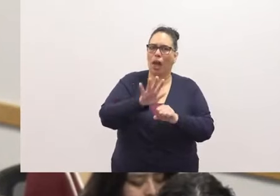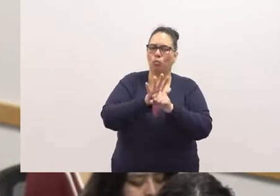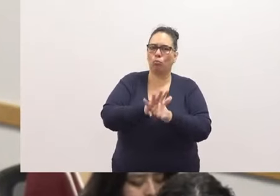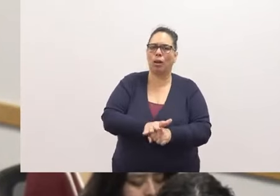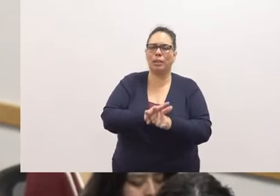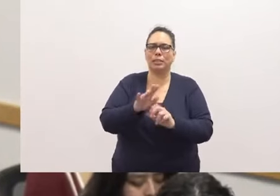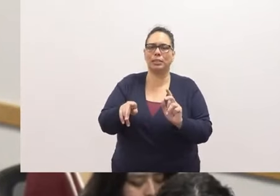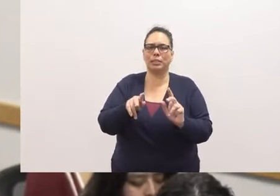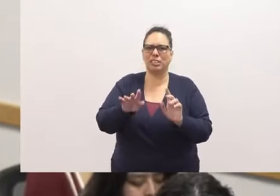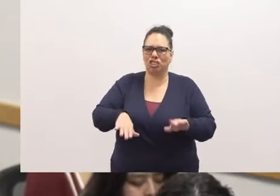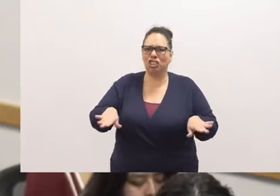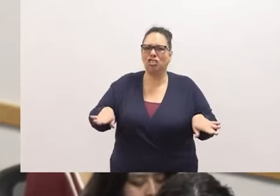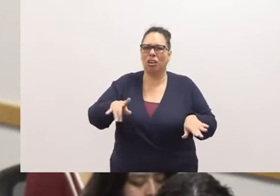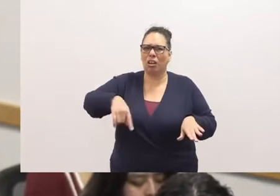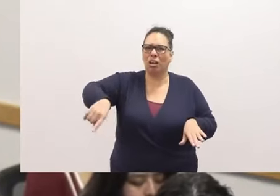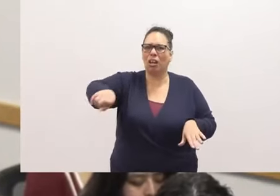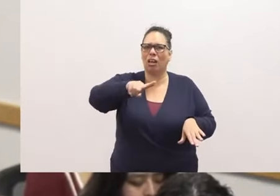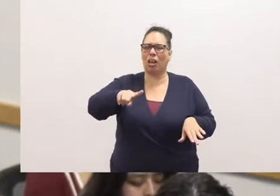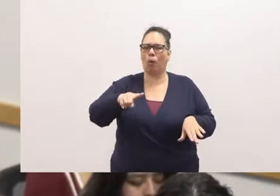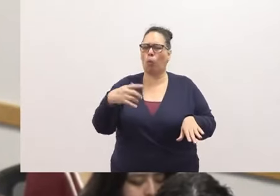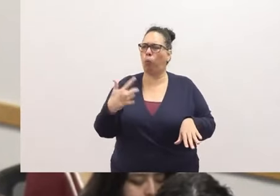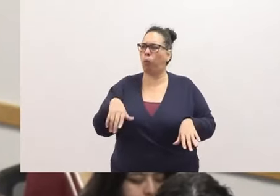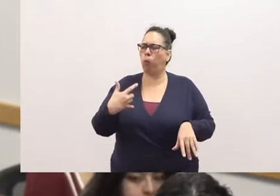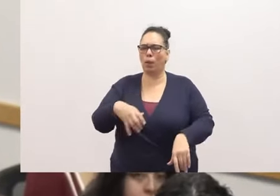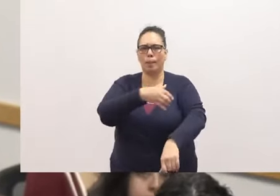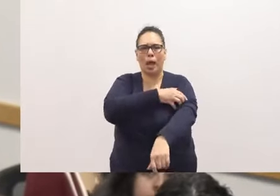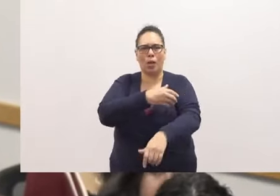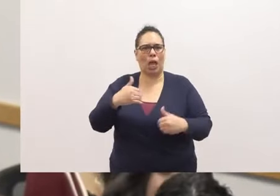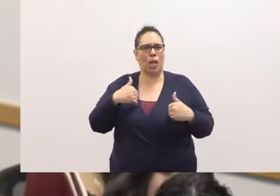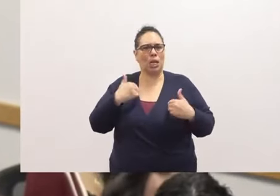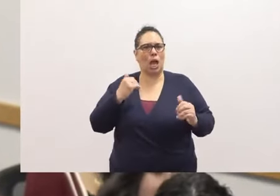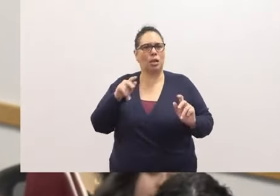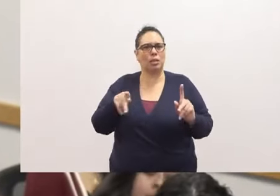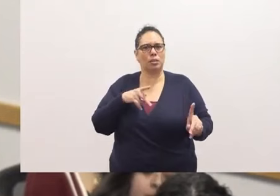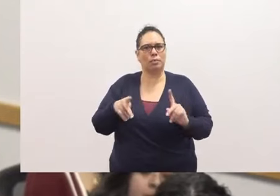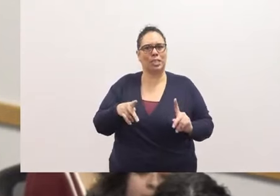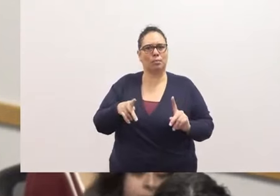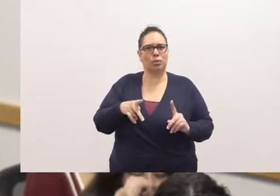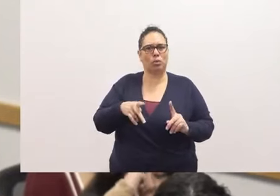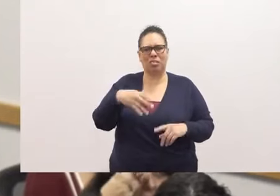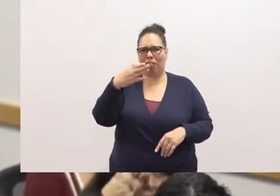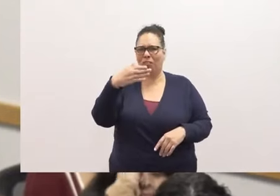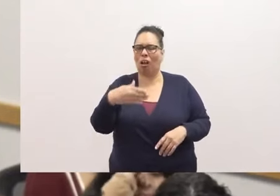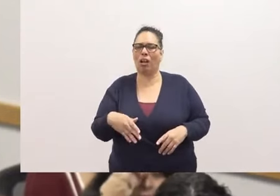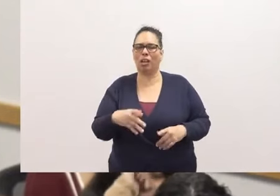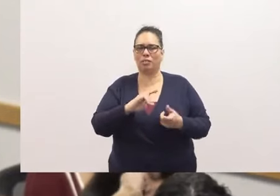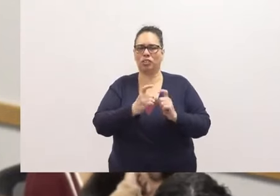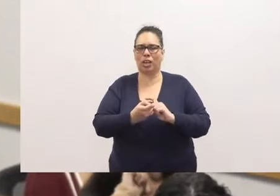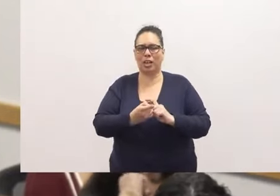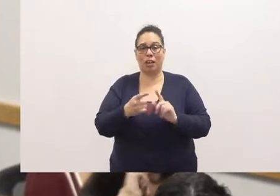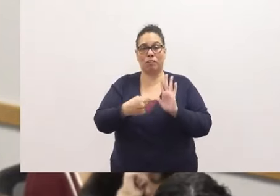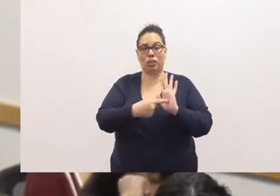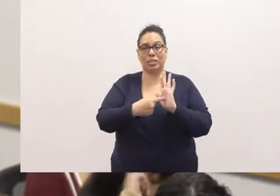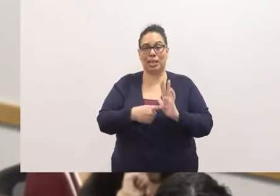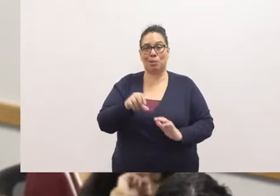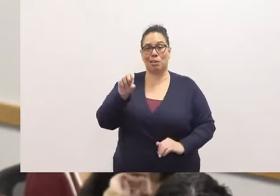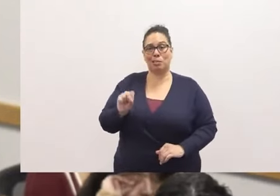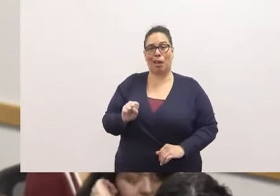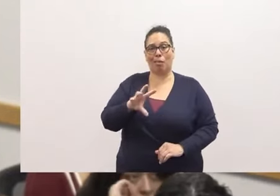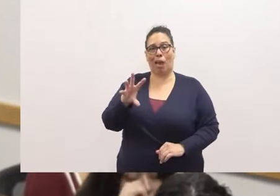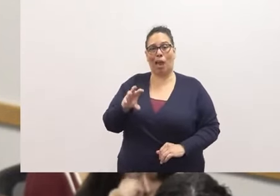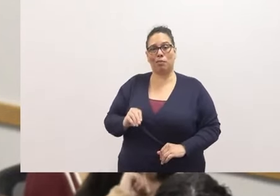source of power. Young people have always been at the forefront of needed change. For example, South African children yet led the